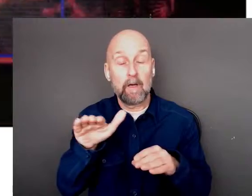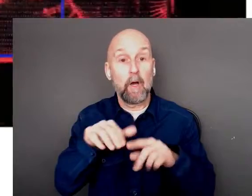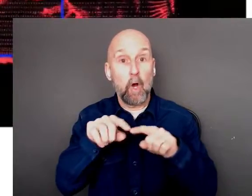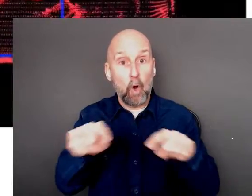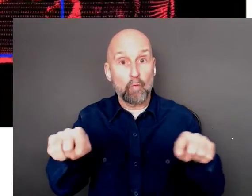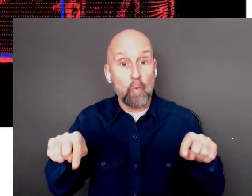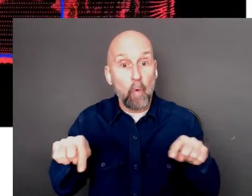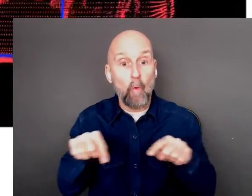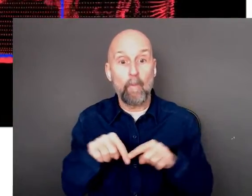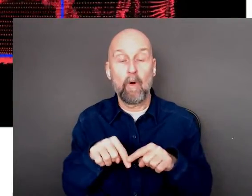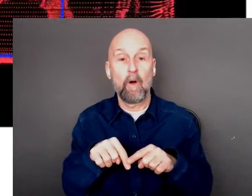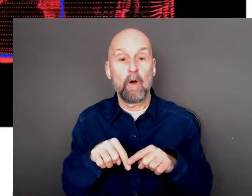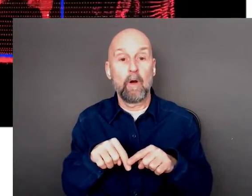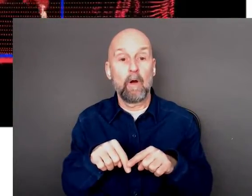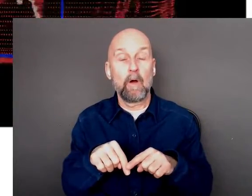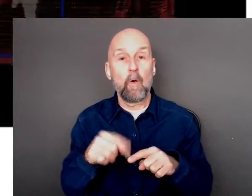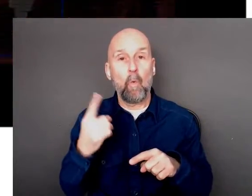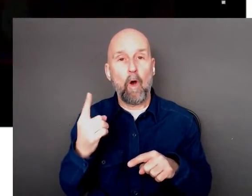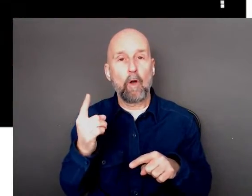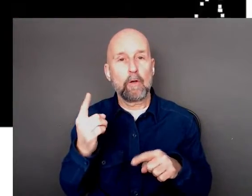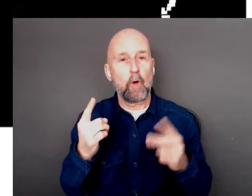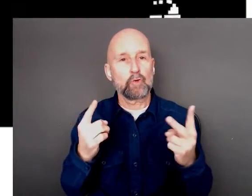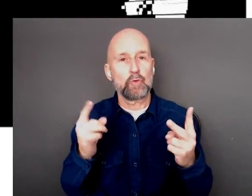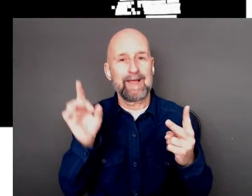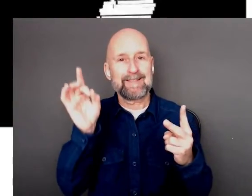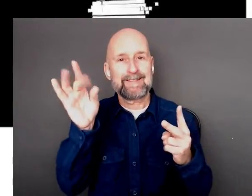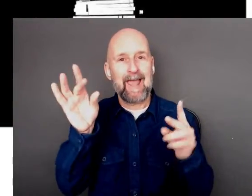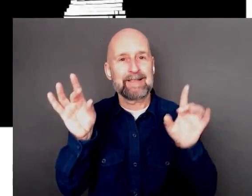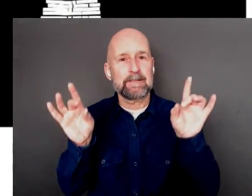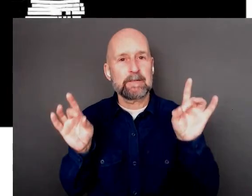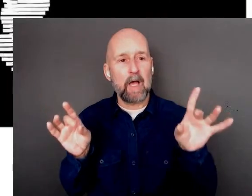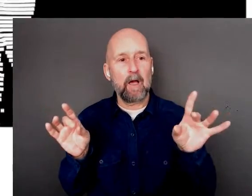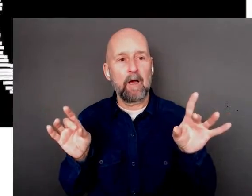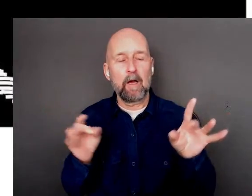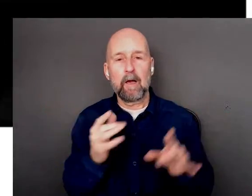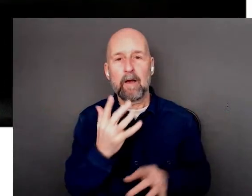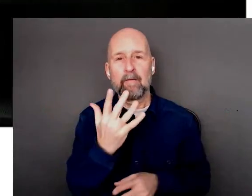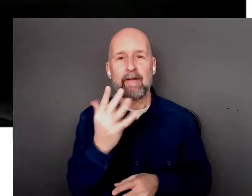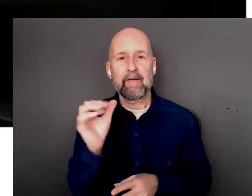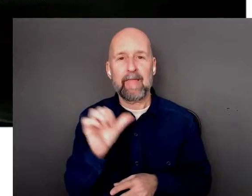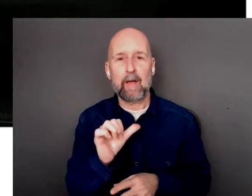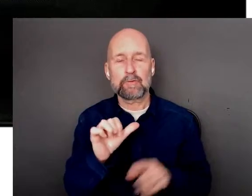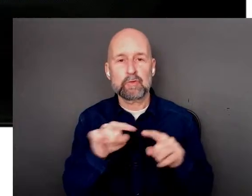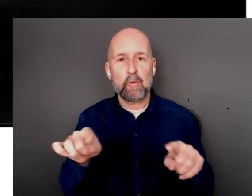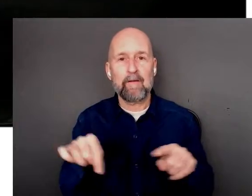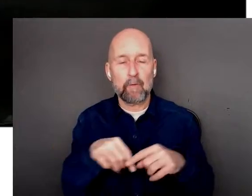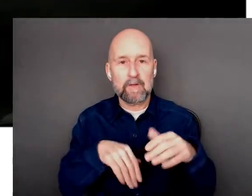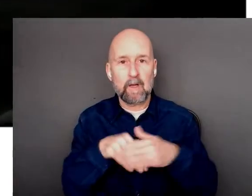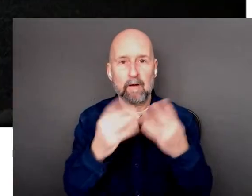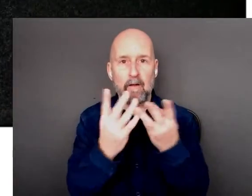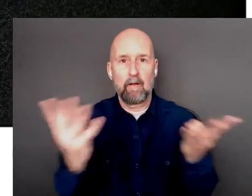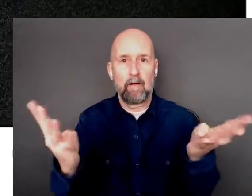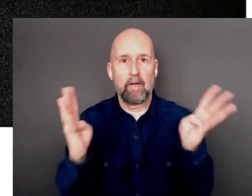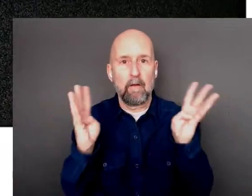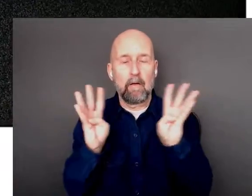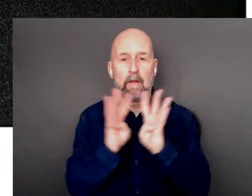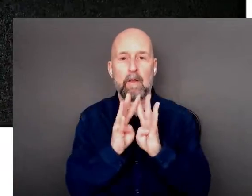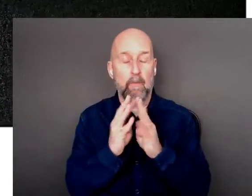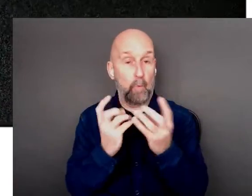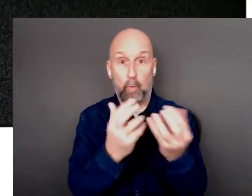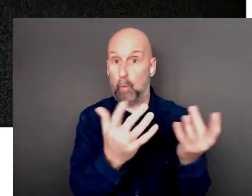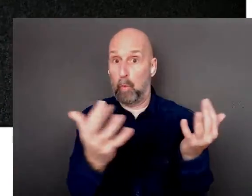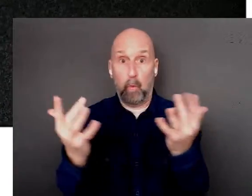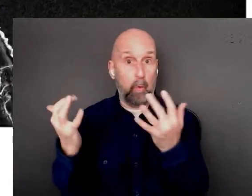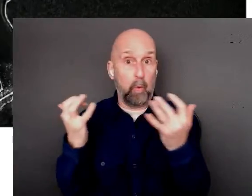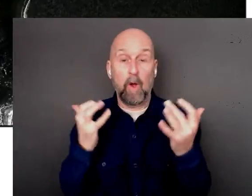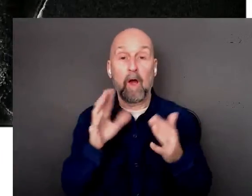or 2 sensor and transform like 5,000 square foot inside of a 5,000 square foot interactive field. So we